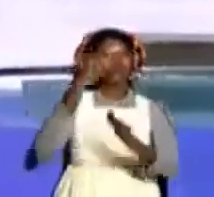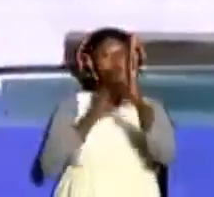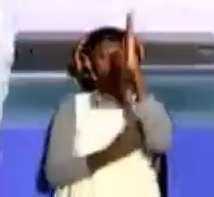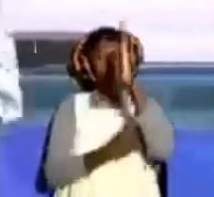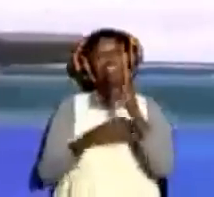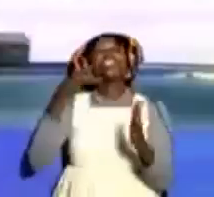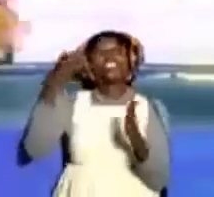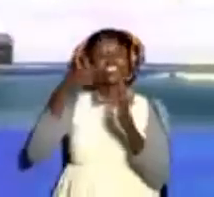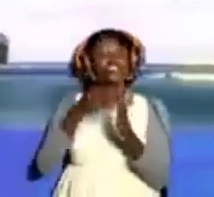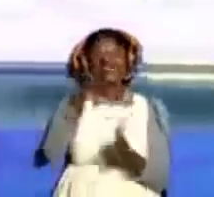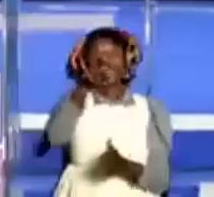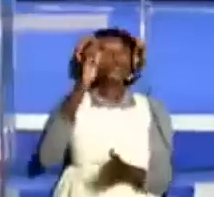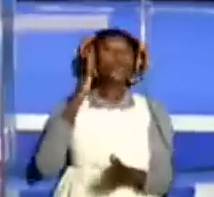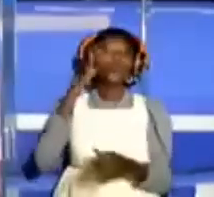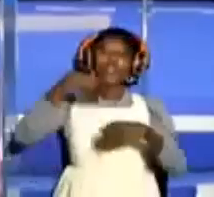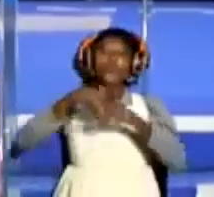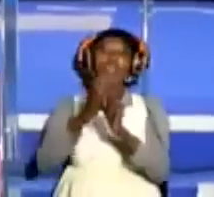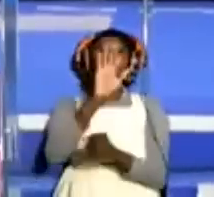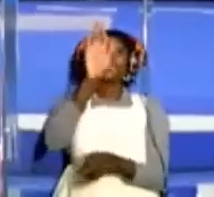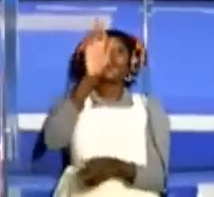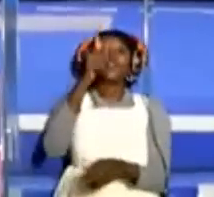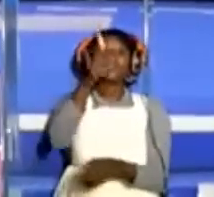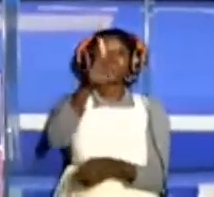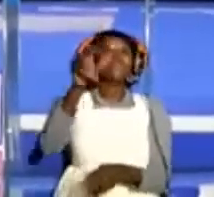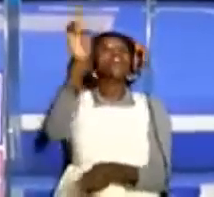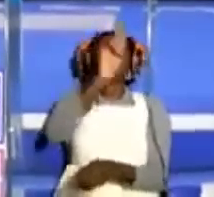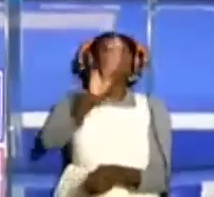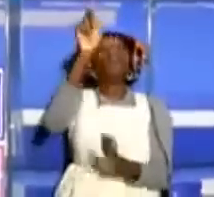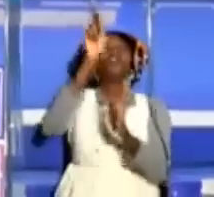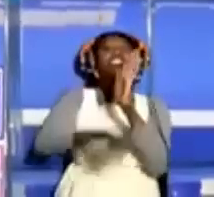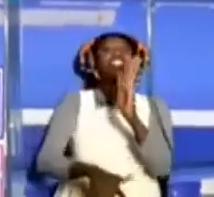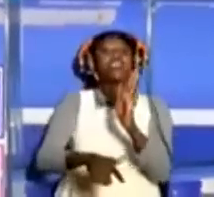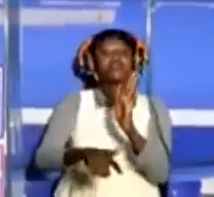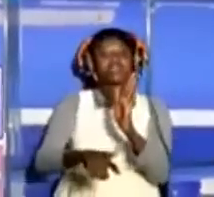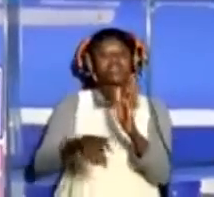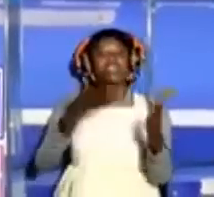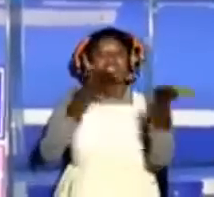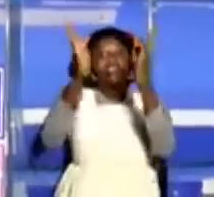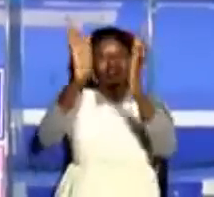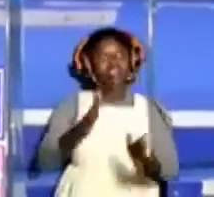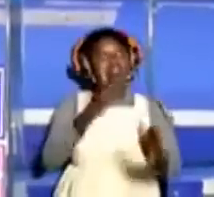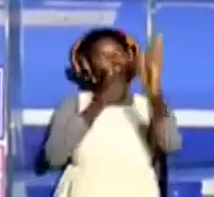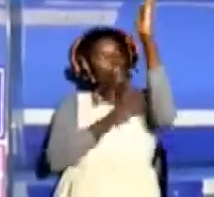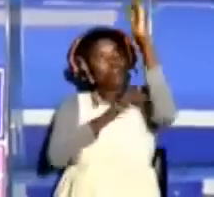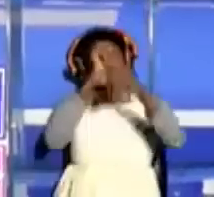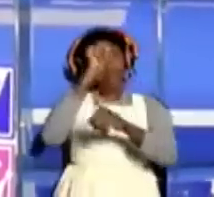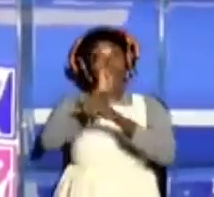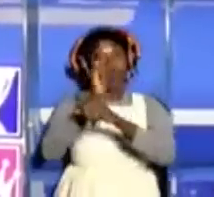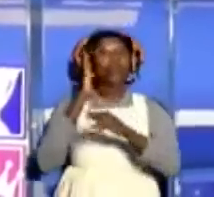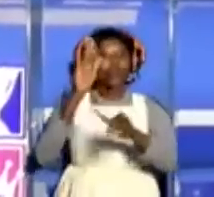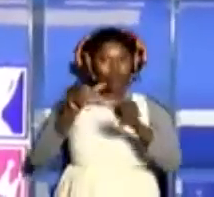only will make yourself a useless nonentity. God's work must continue.